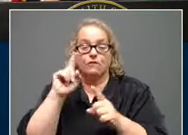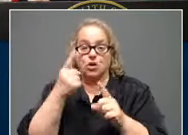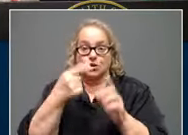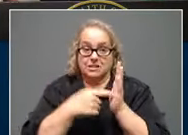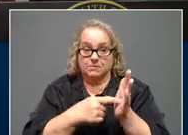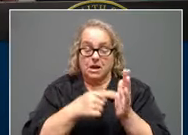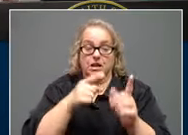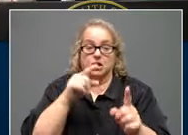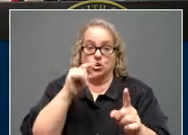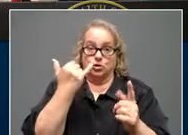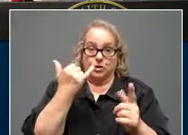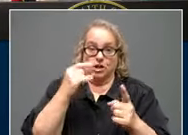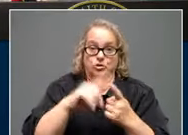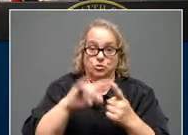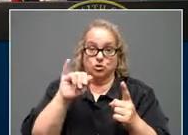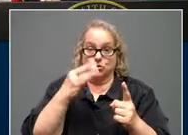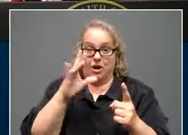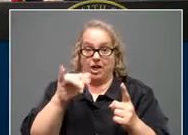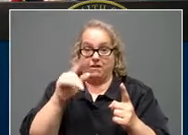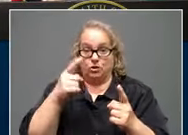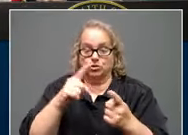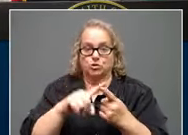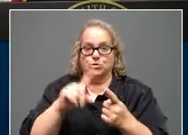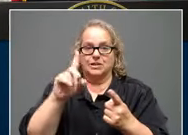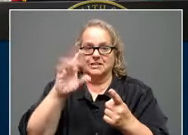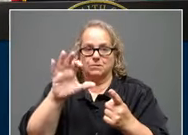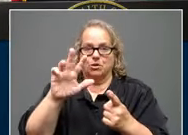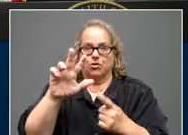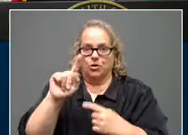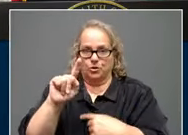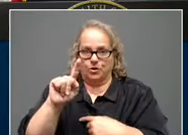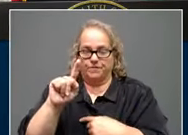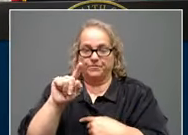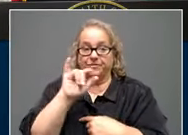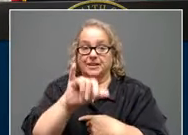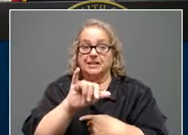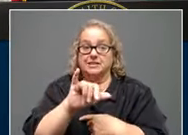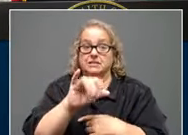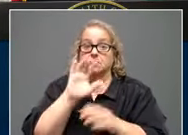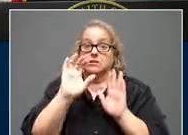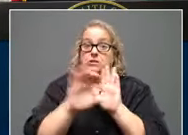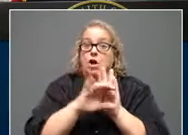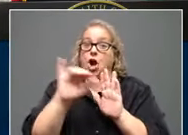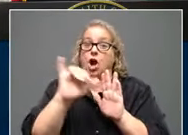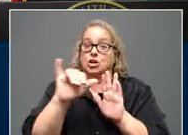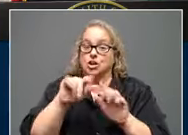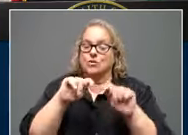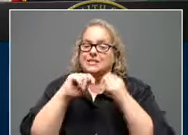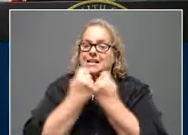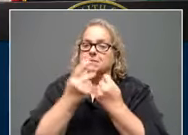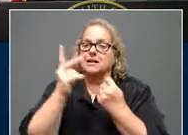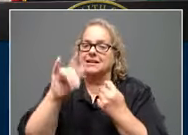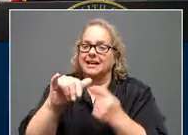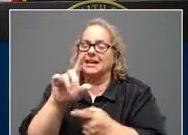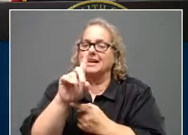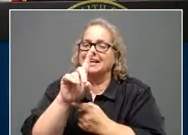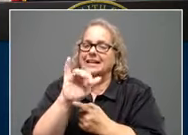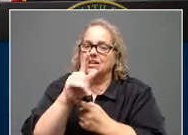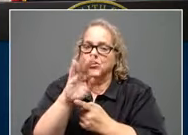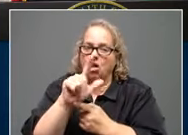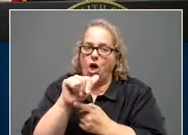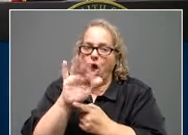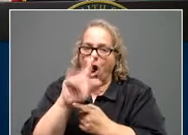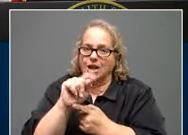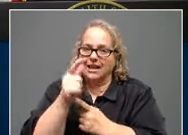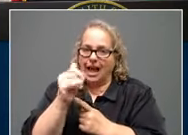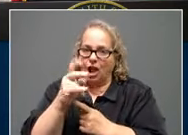July 1st to December 31st. These works are also featured in a Team Kentucky digital art gallery. We're excited. You know, now